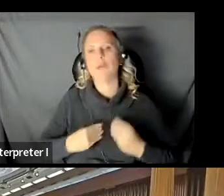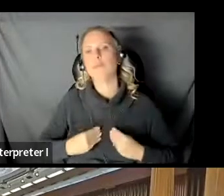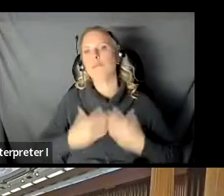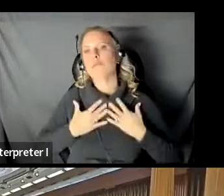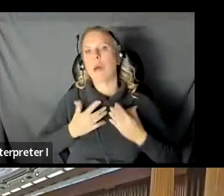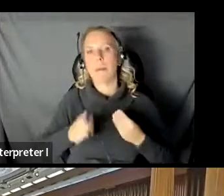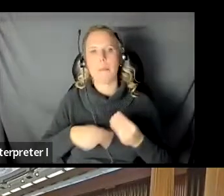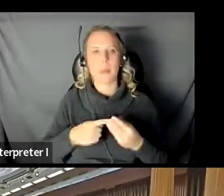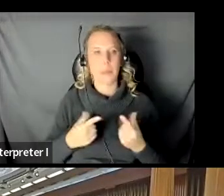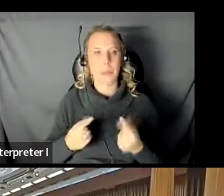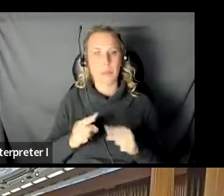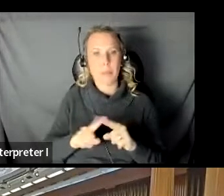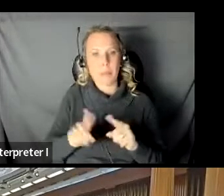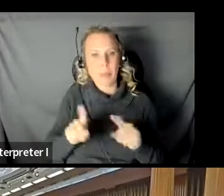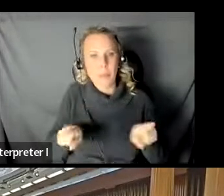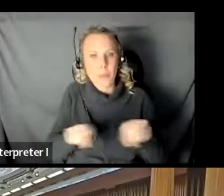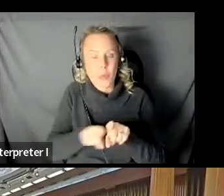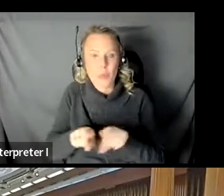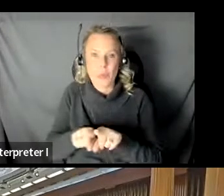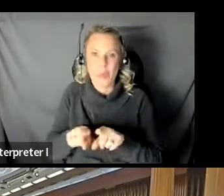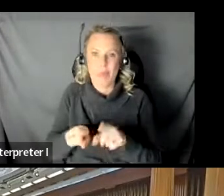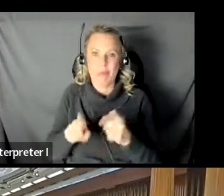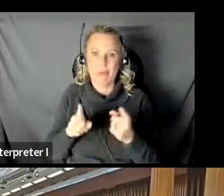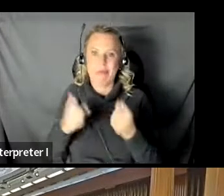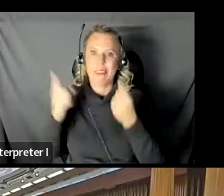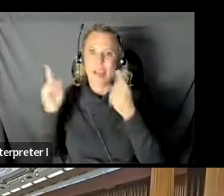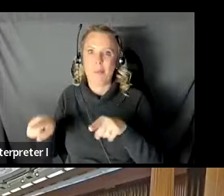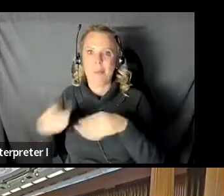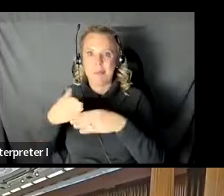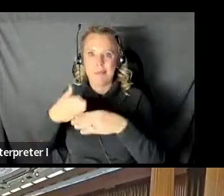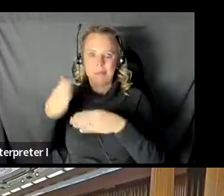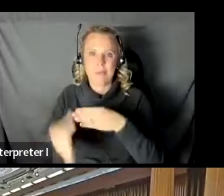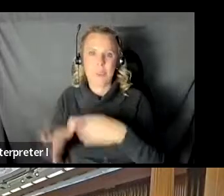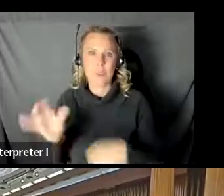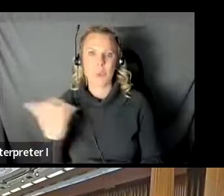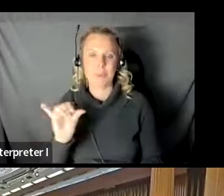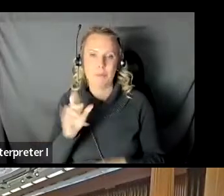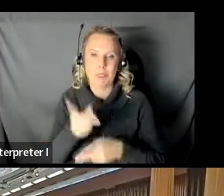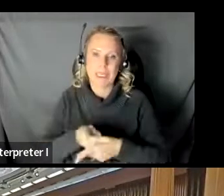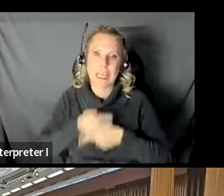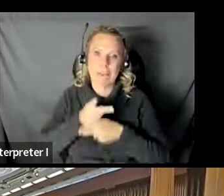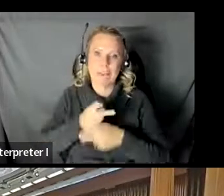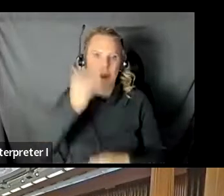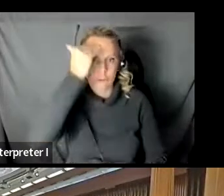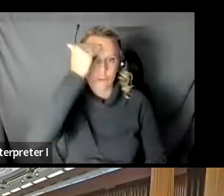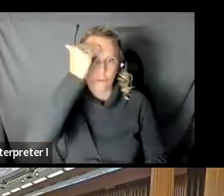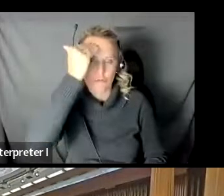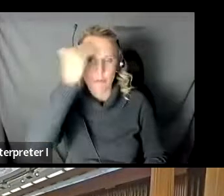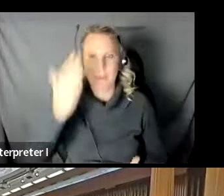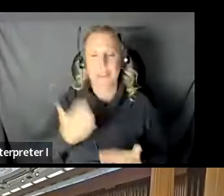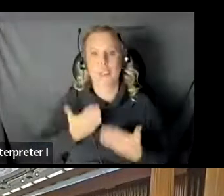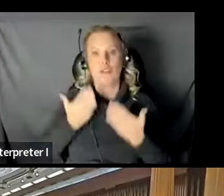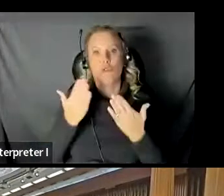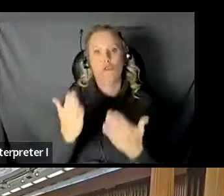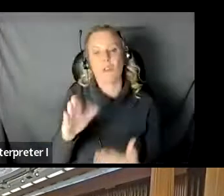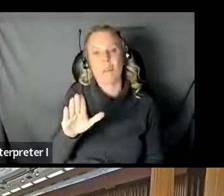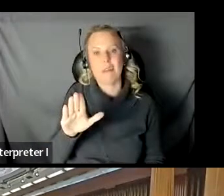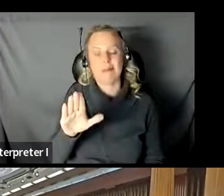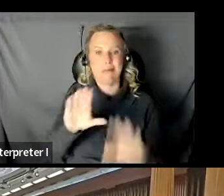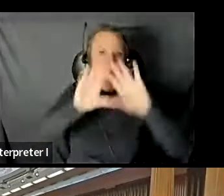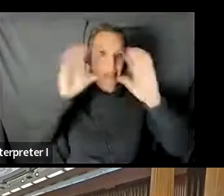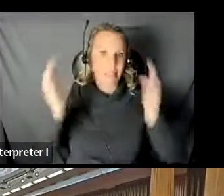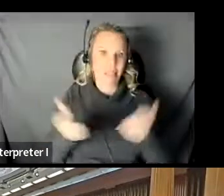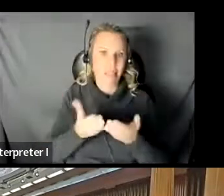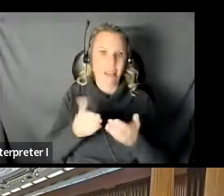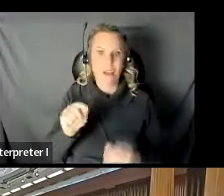what we did, but there is collateral damage and we have to be conscious and careful about that. So I suggest that blunt tools are not the